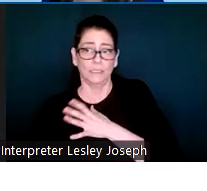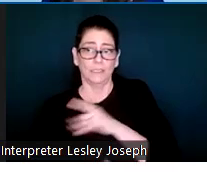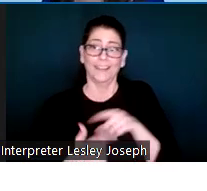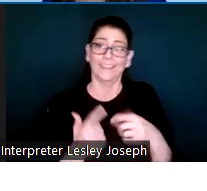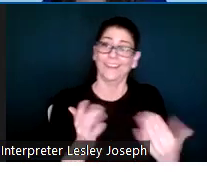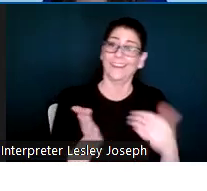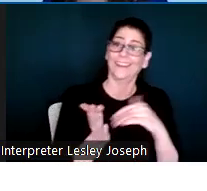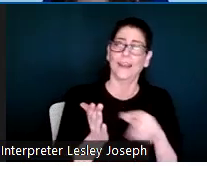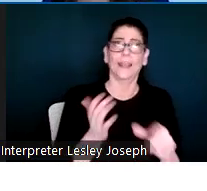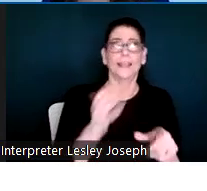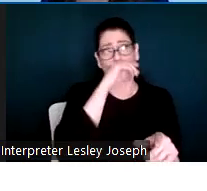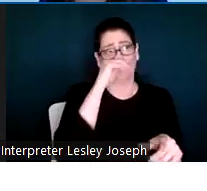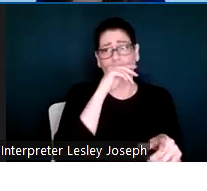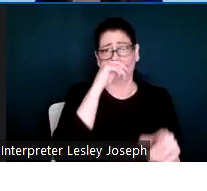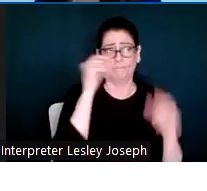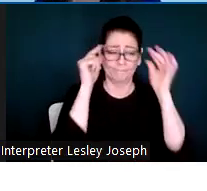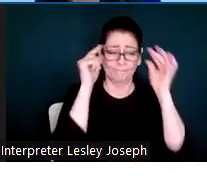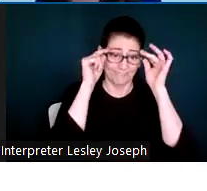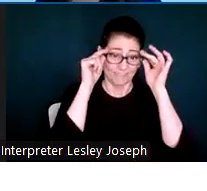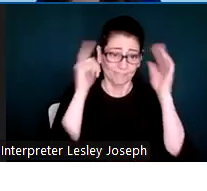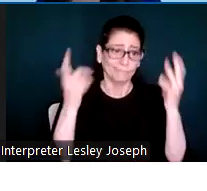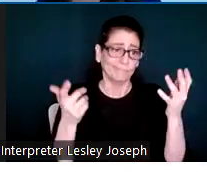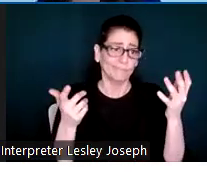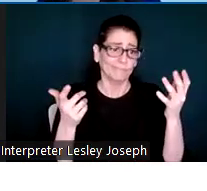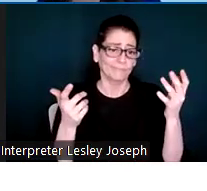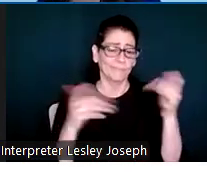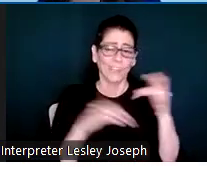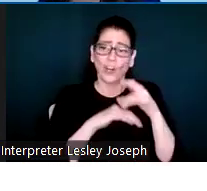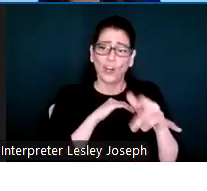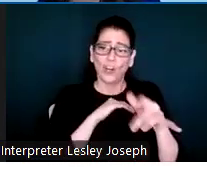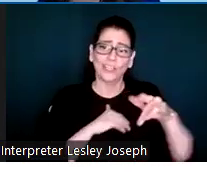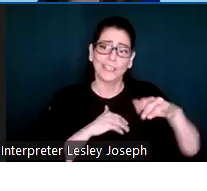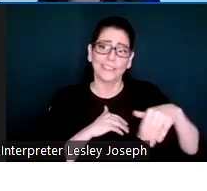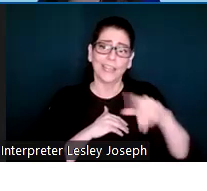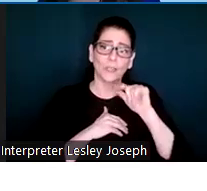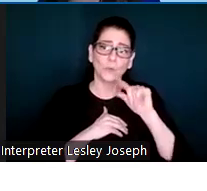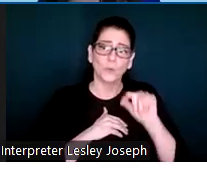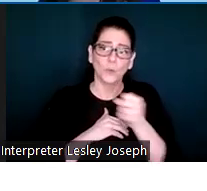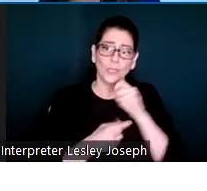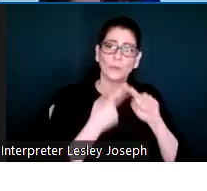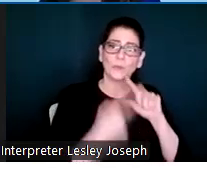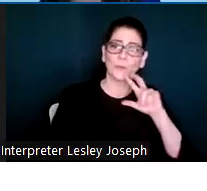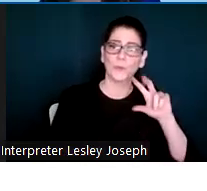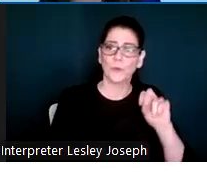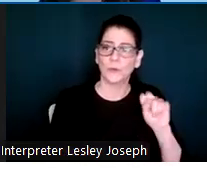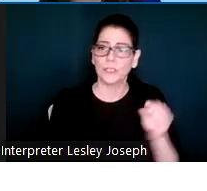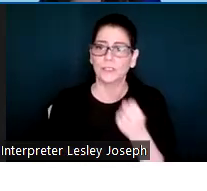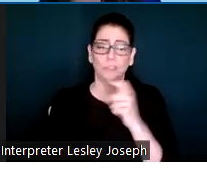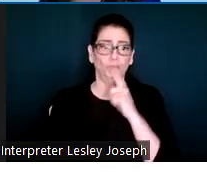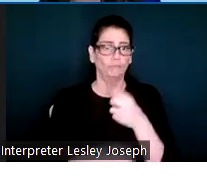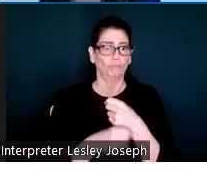a early to late 20s and into her 30s. And it really created